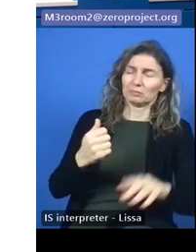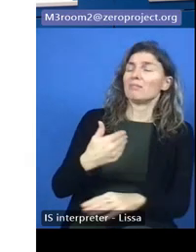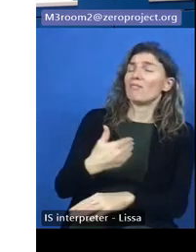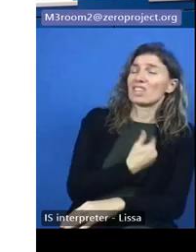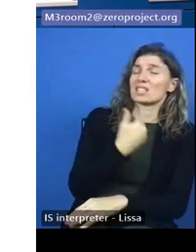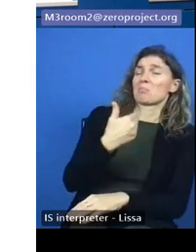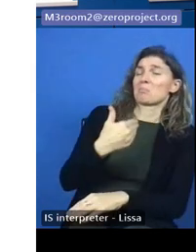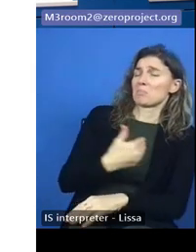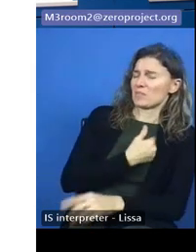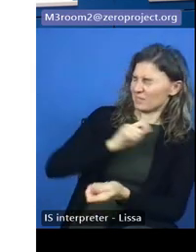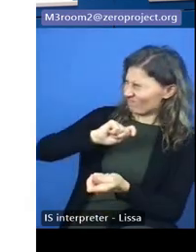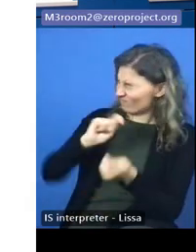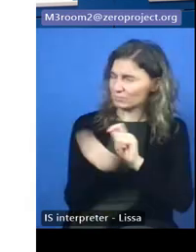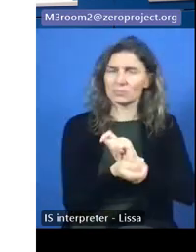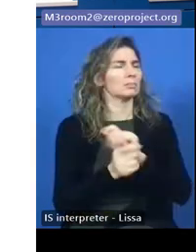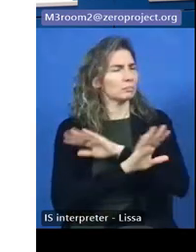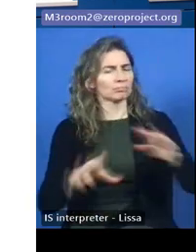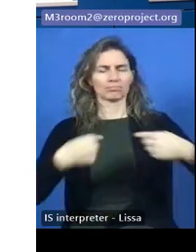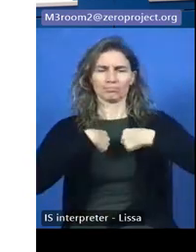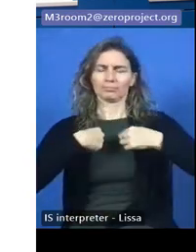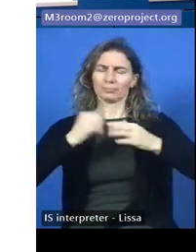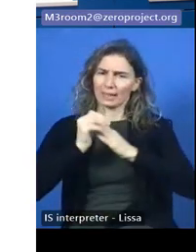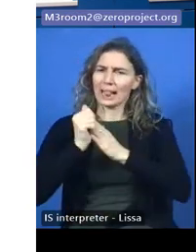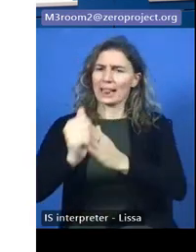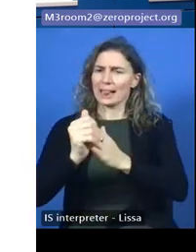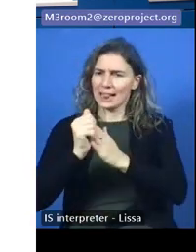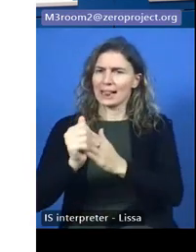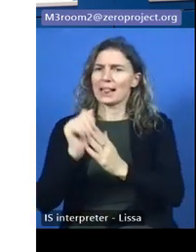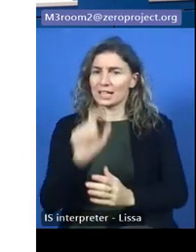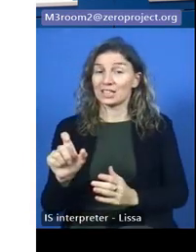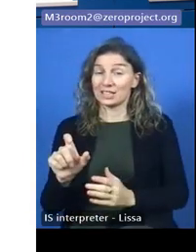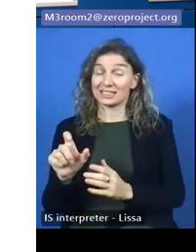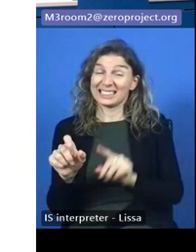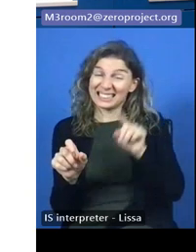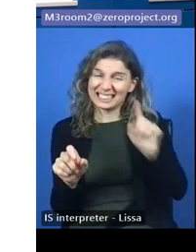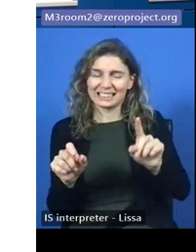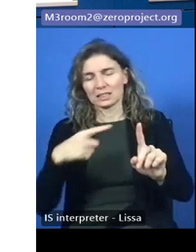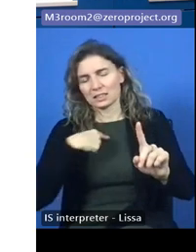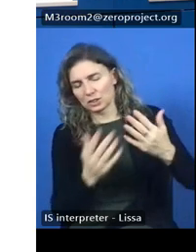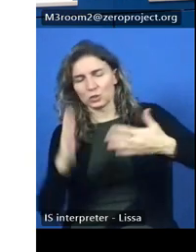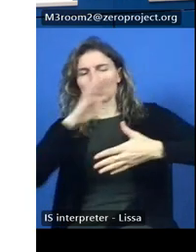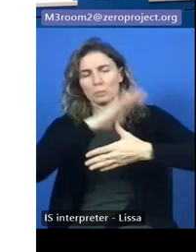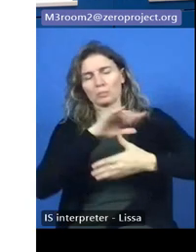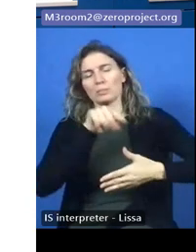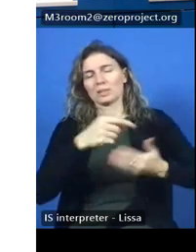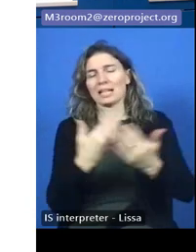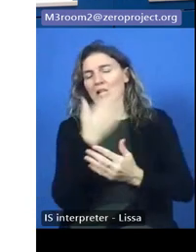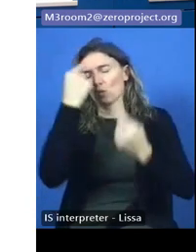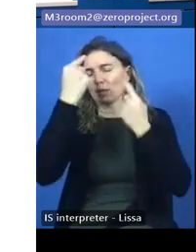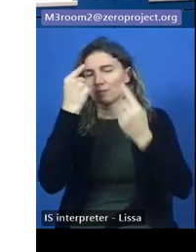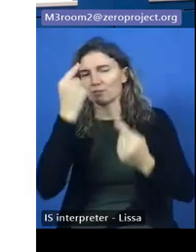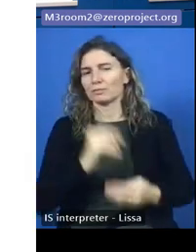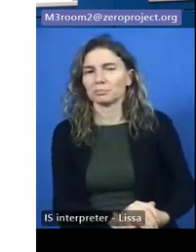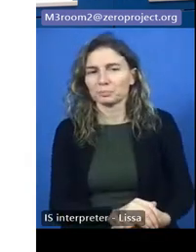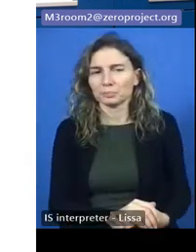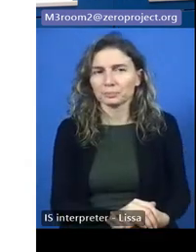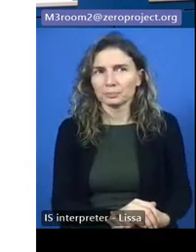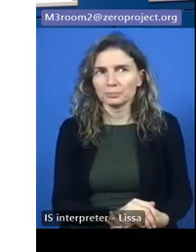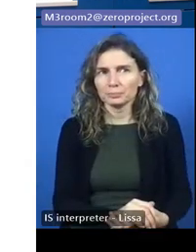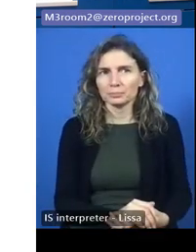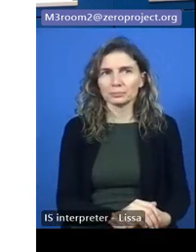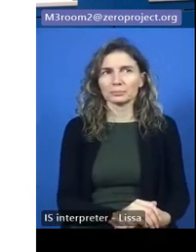I also engage trainers who live with disabilities to motivate the participants of this project. Some of the challenges I've